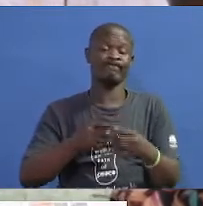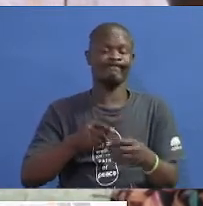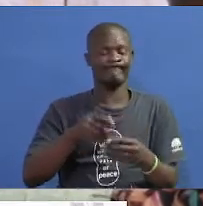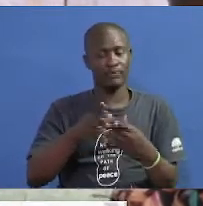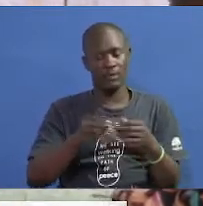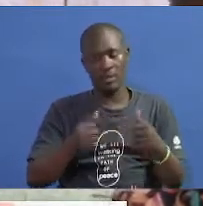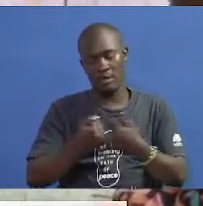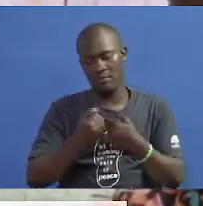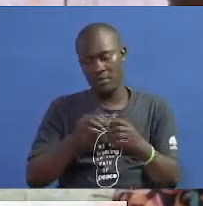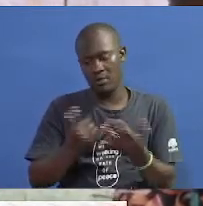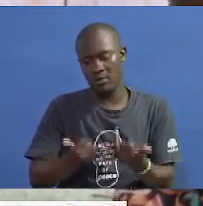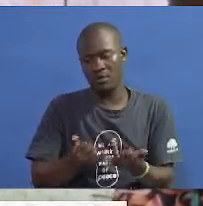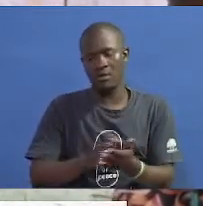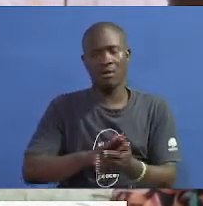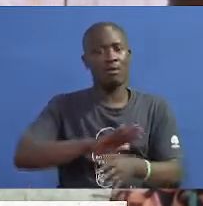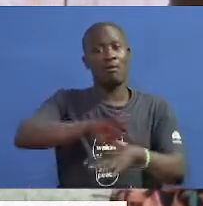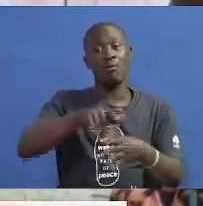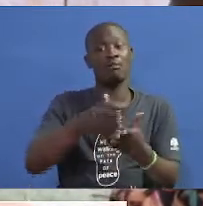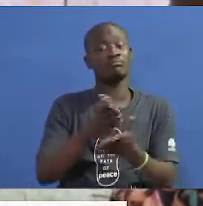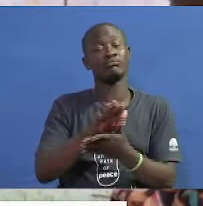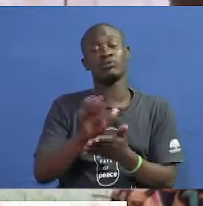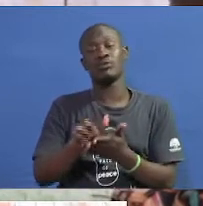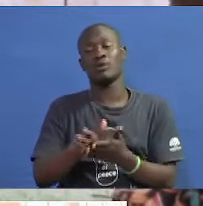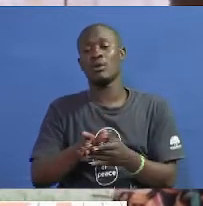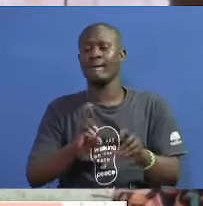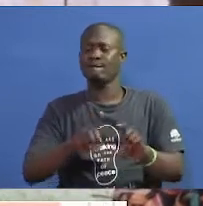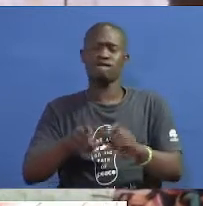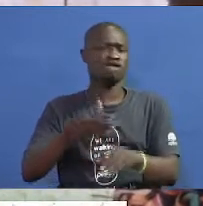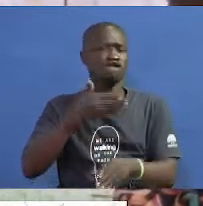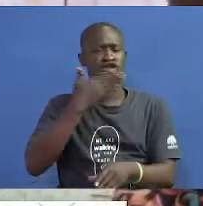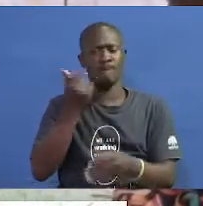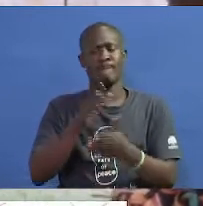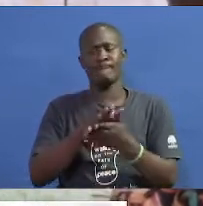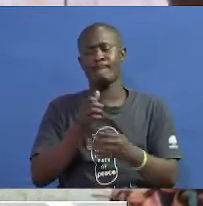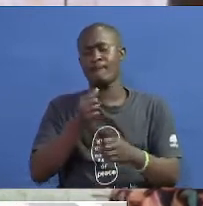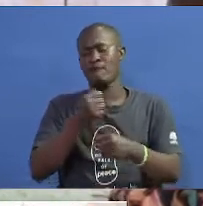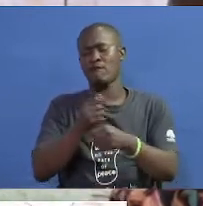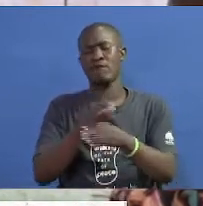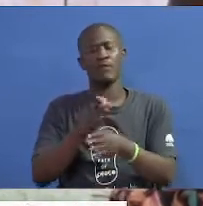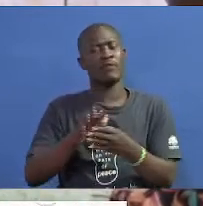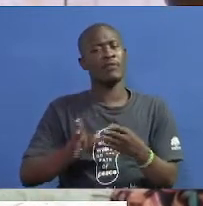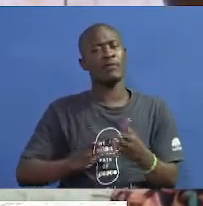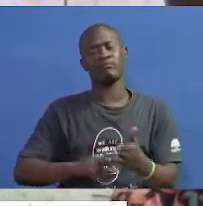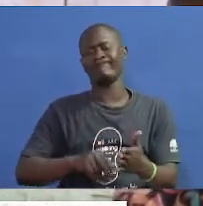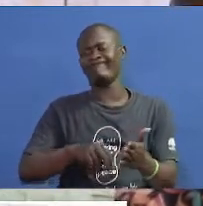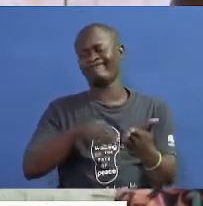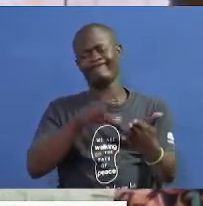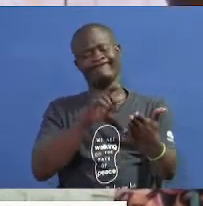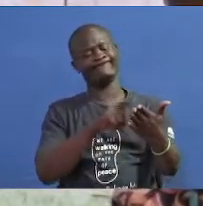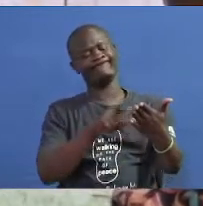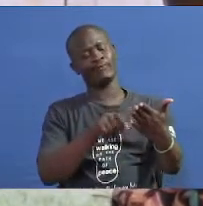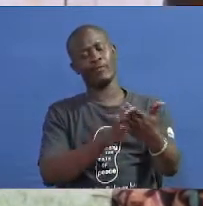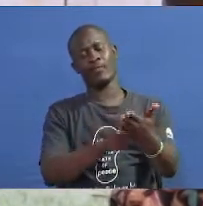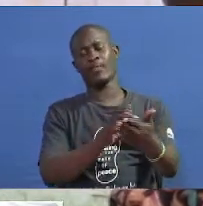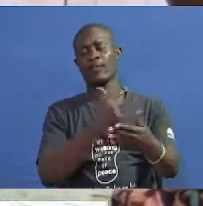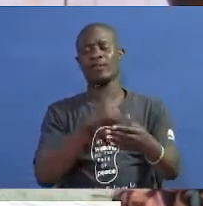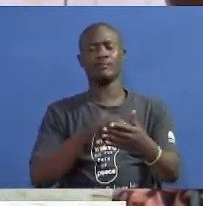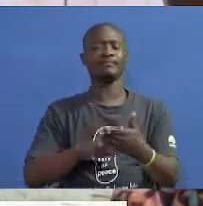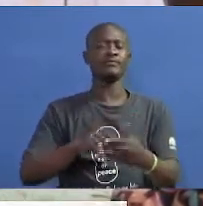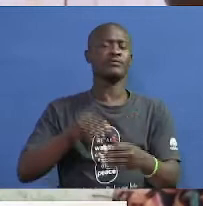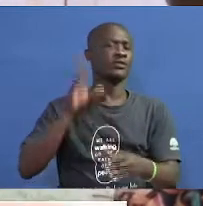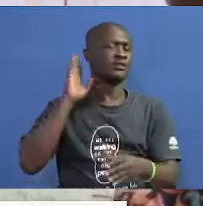on inside the patient. So already those clinicians are doing their best to make their own assessments. They use their hands, they listen